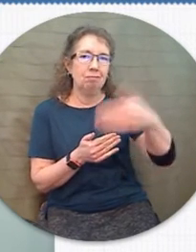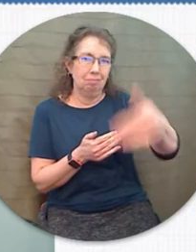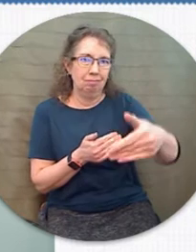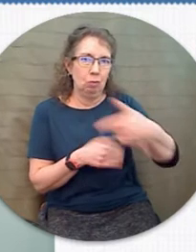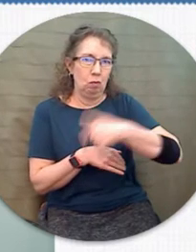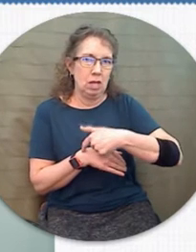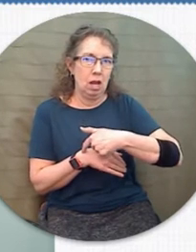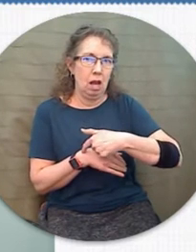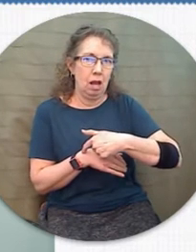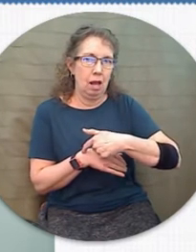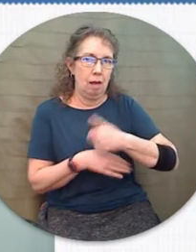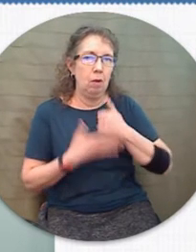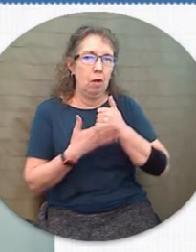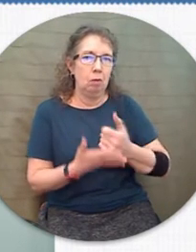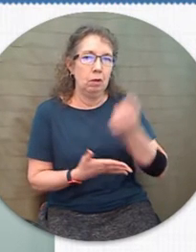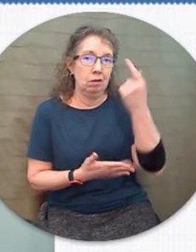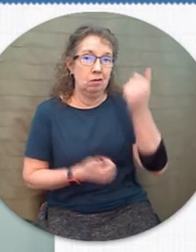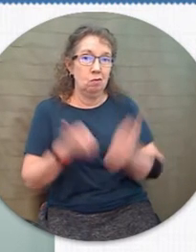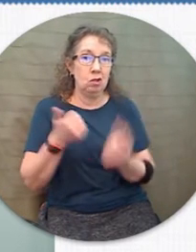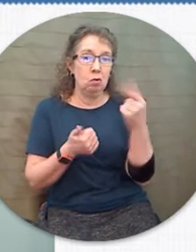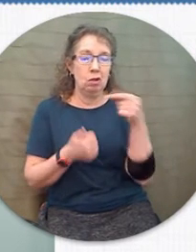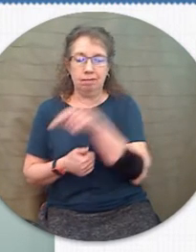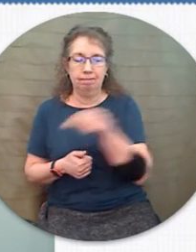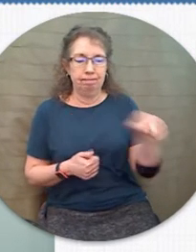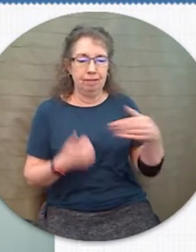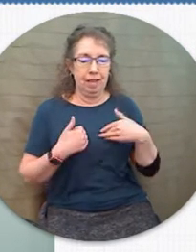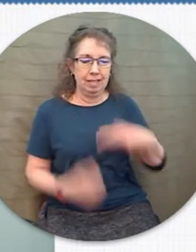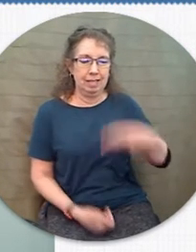what's going to help you understand which one has a higher APR.